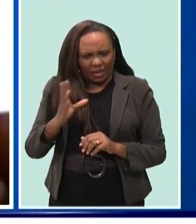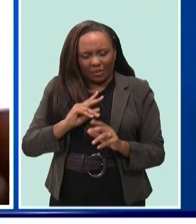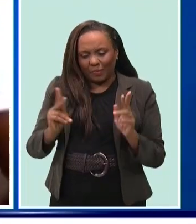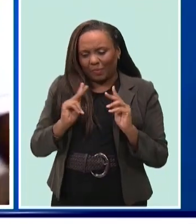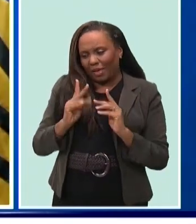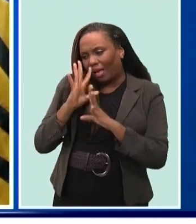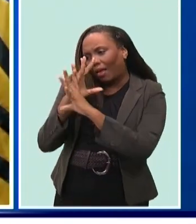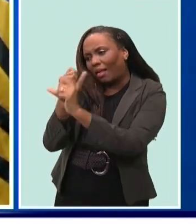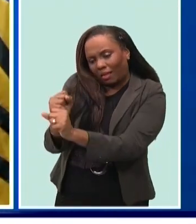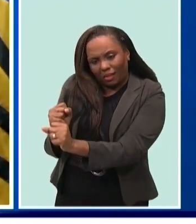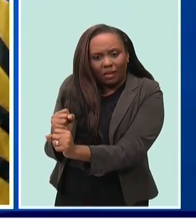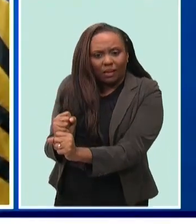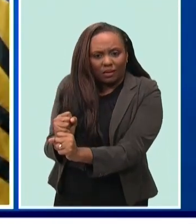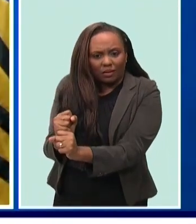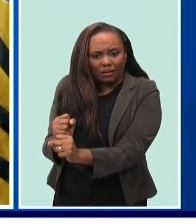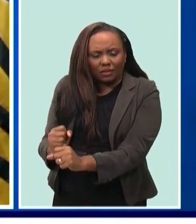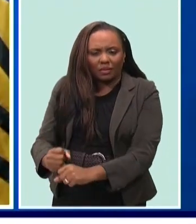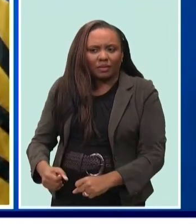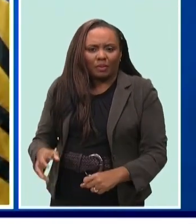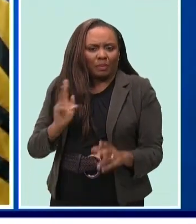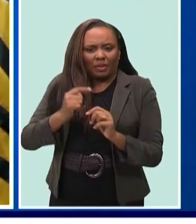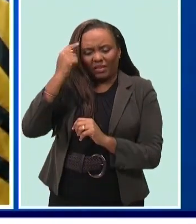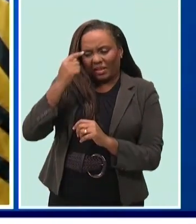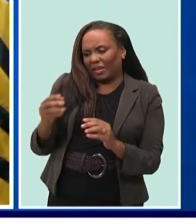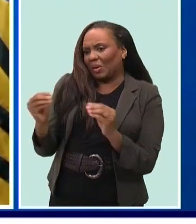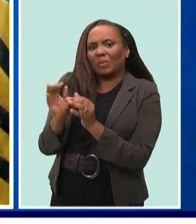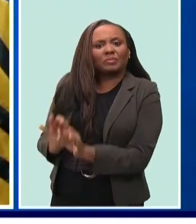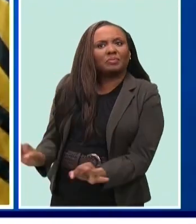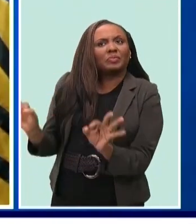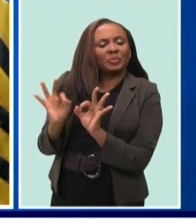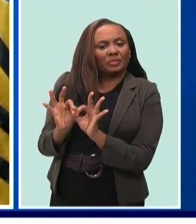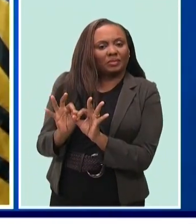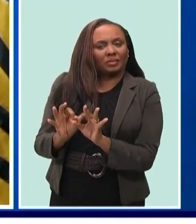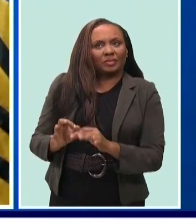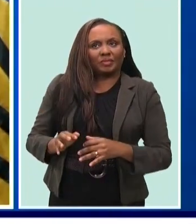focused on more and are of more importance.